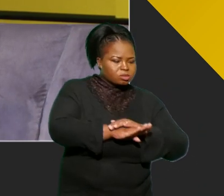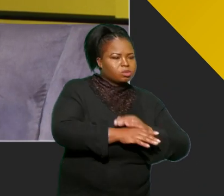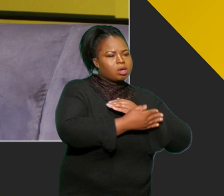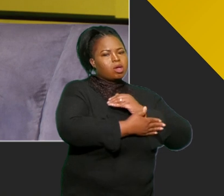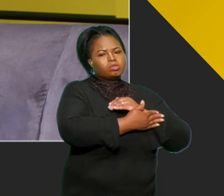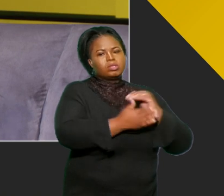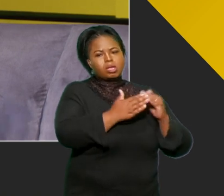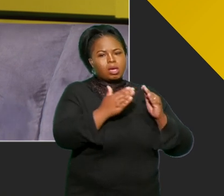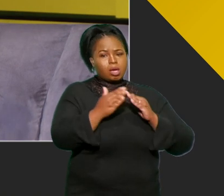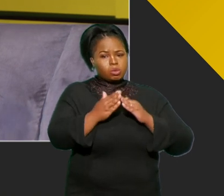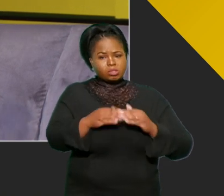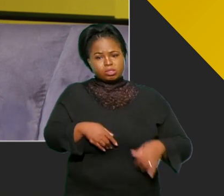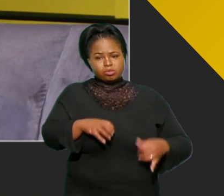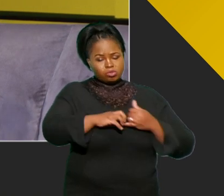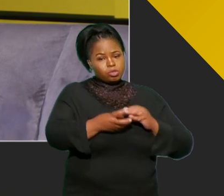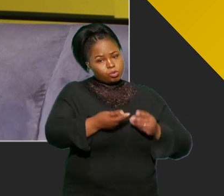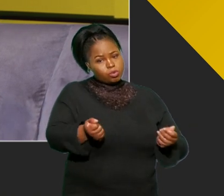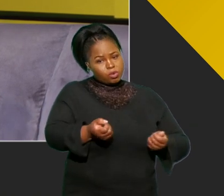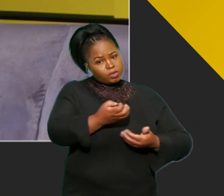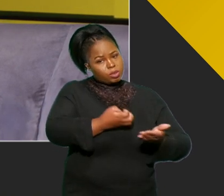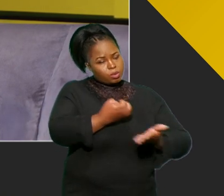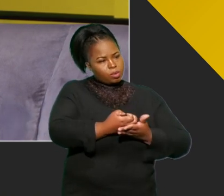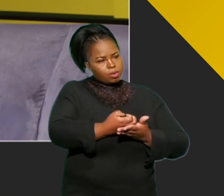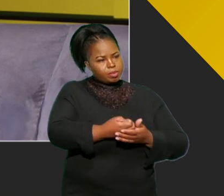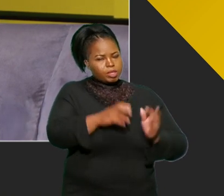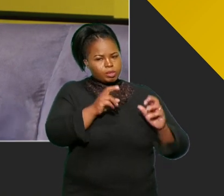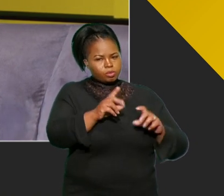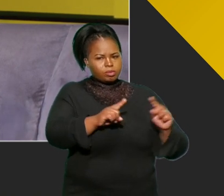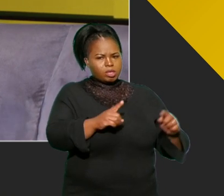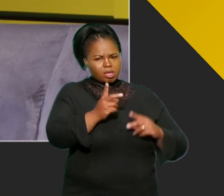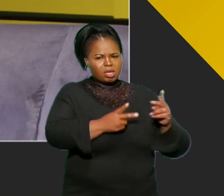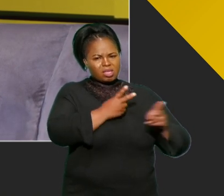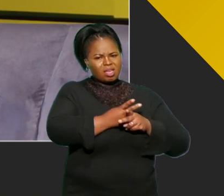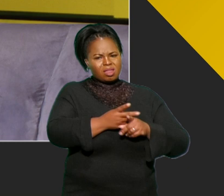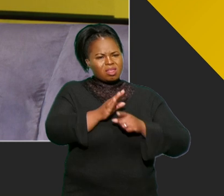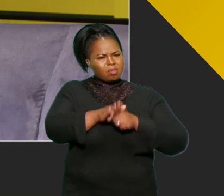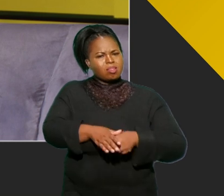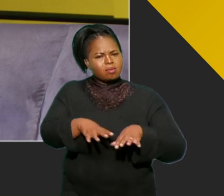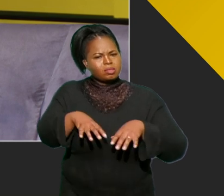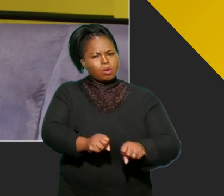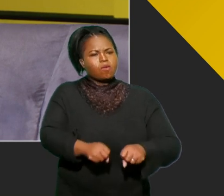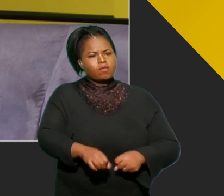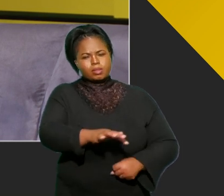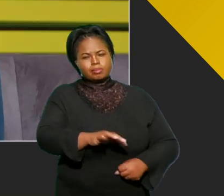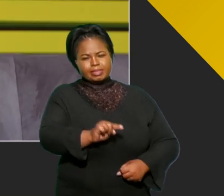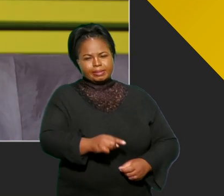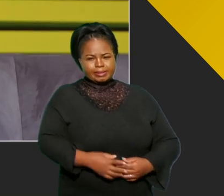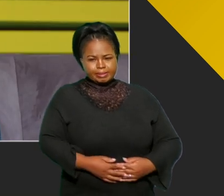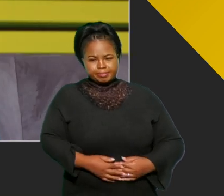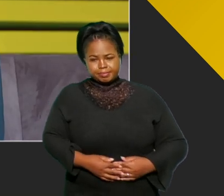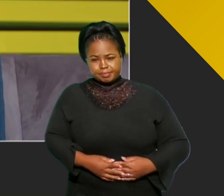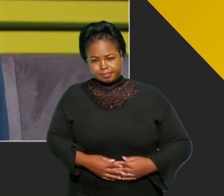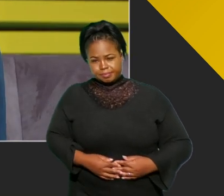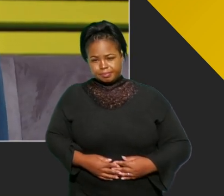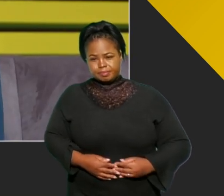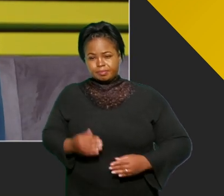the housing that we've got, solving a socioeconomic issue, but at the same time monopolizing that space? Okay,